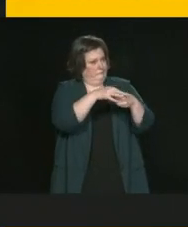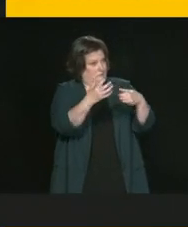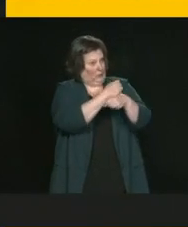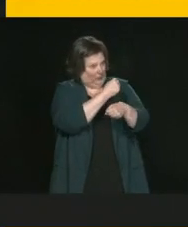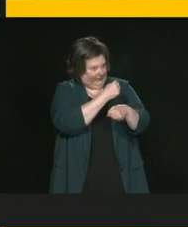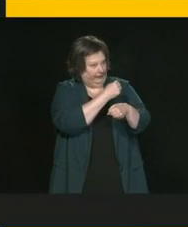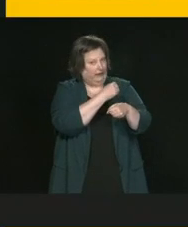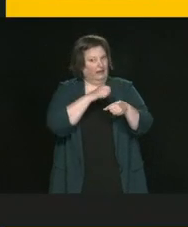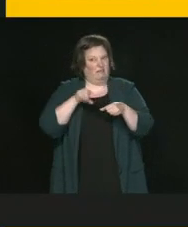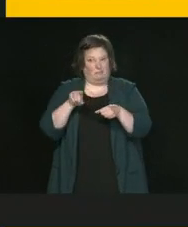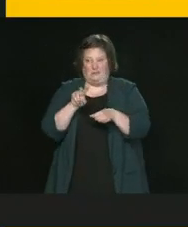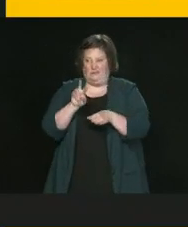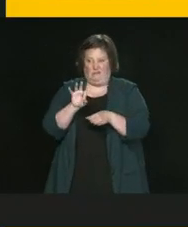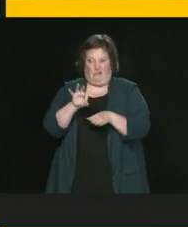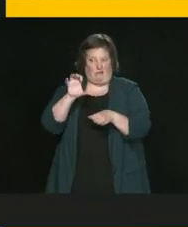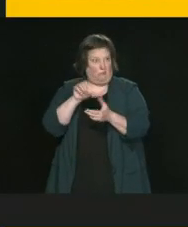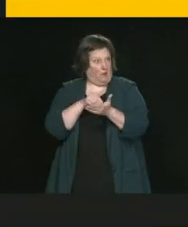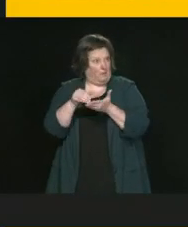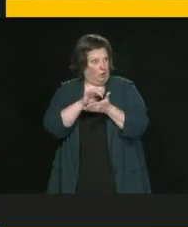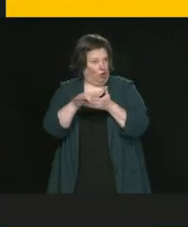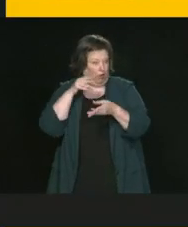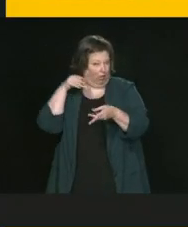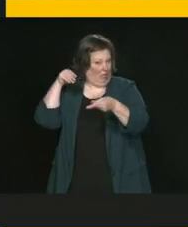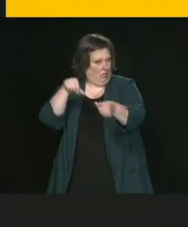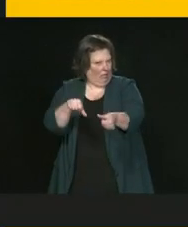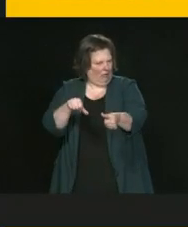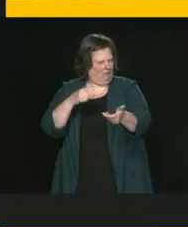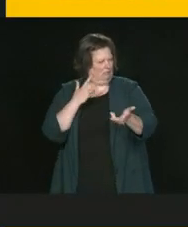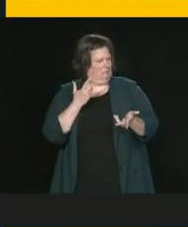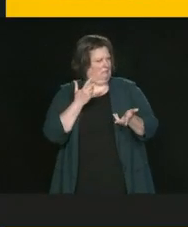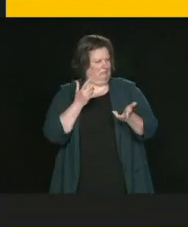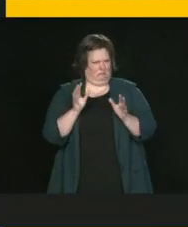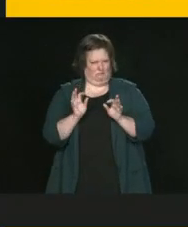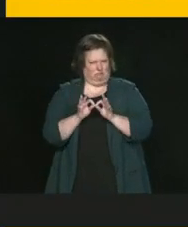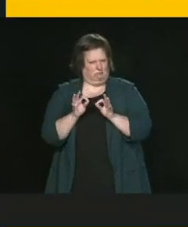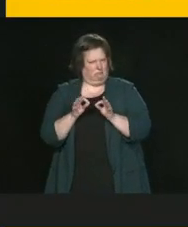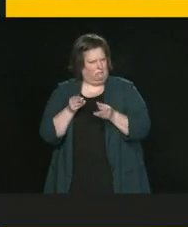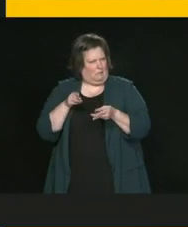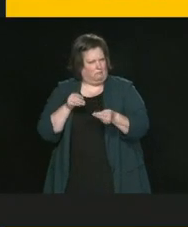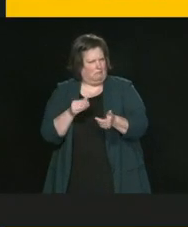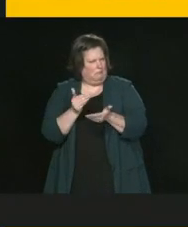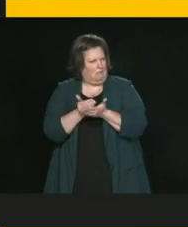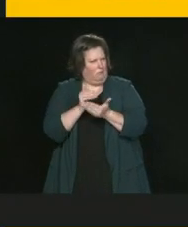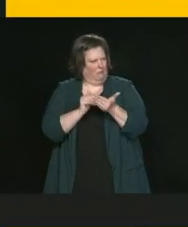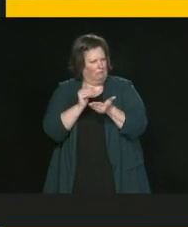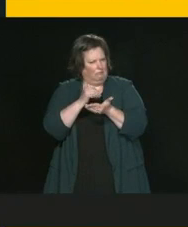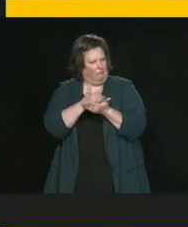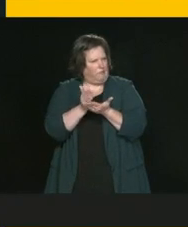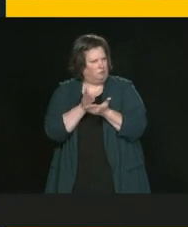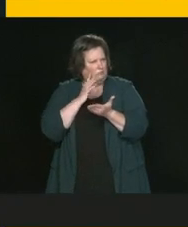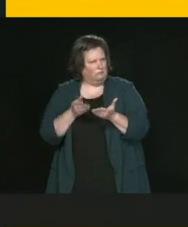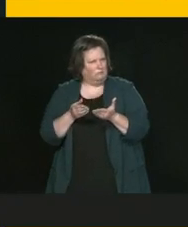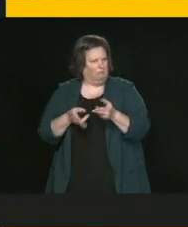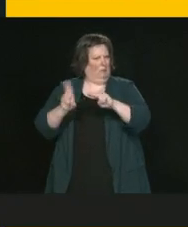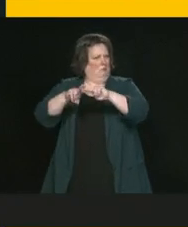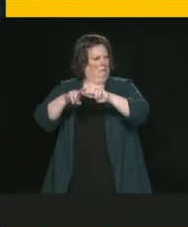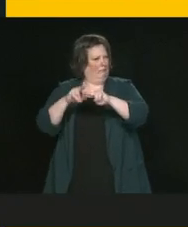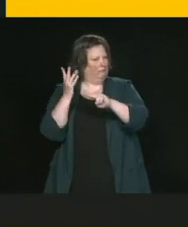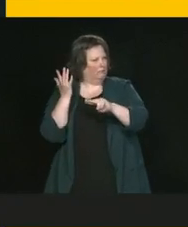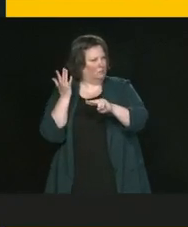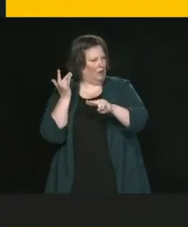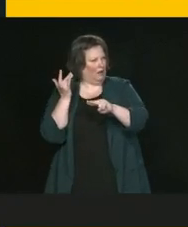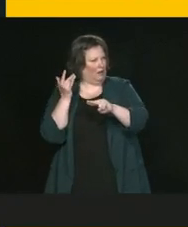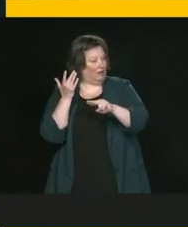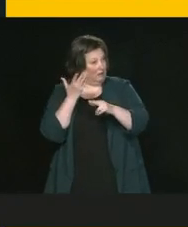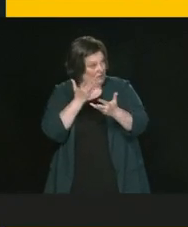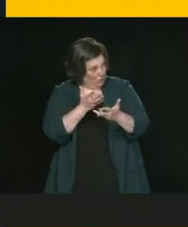So I'm wondering if you can tell us why that budget has gone up so much. And if you're looking at, as that